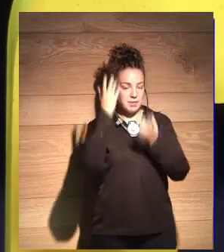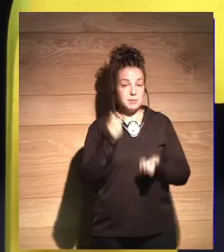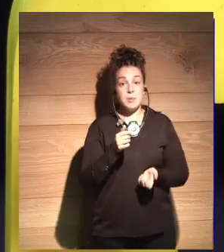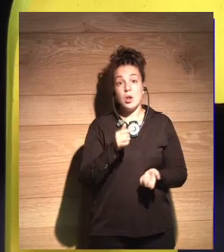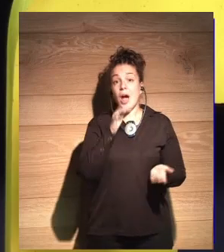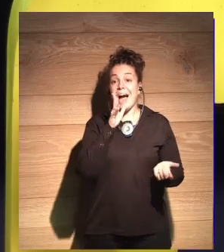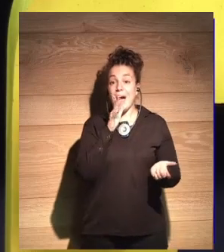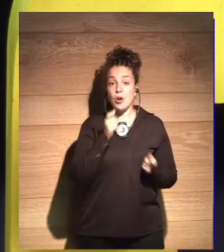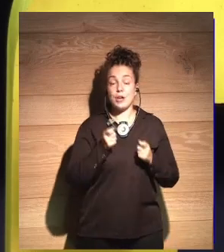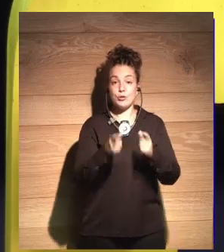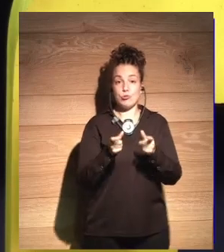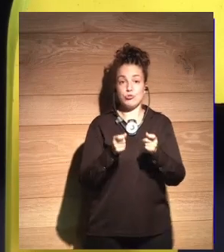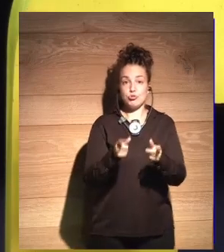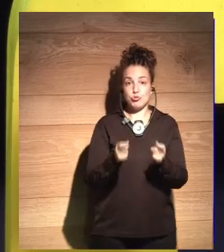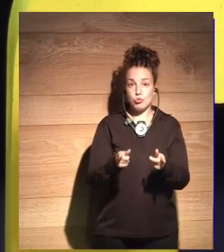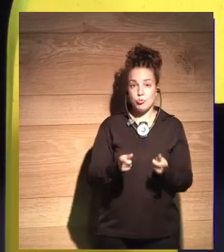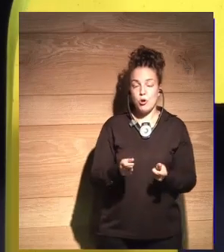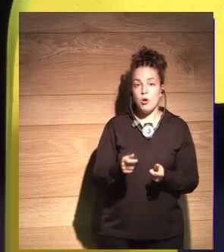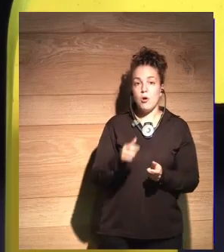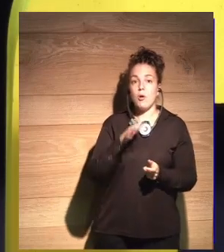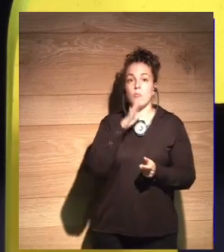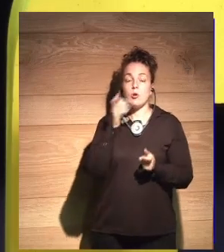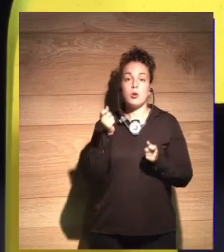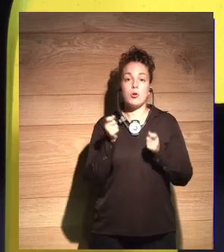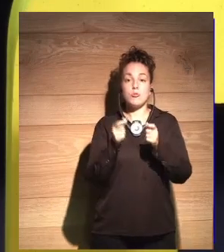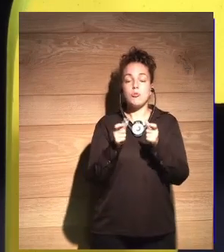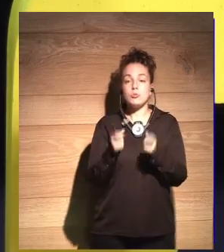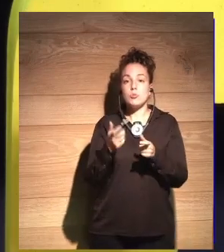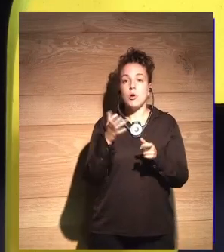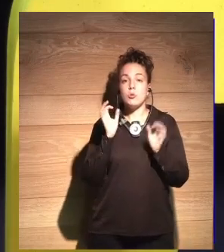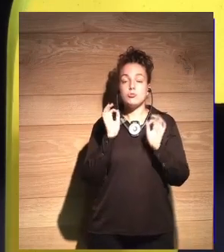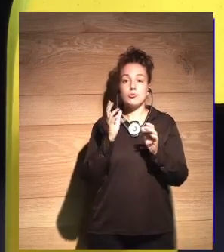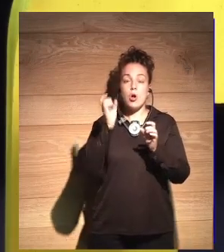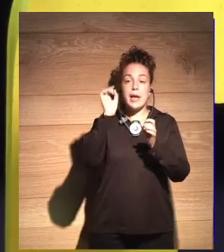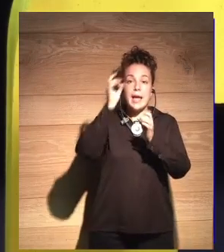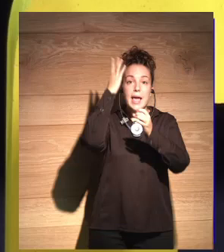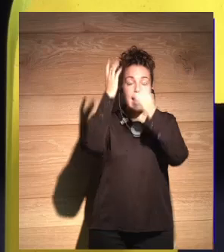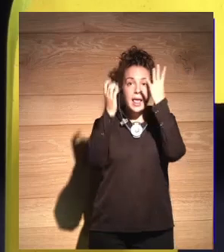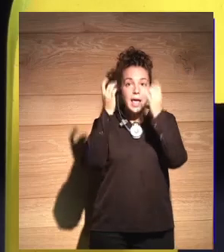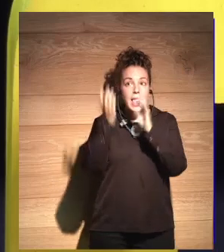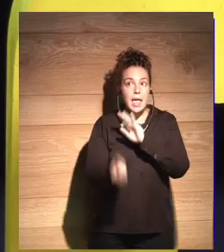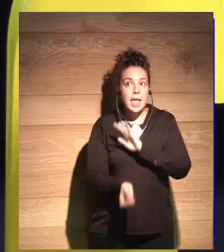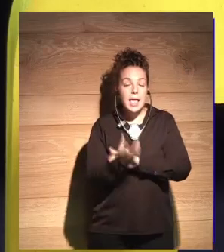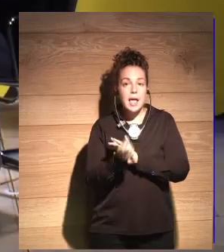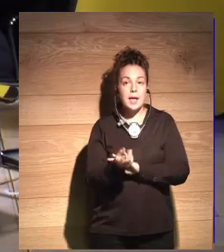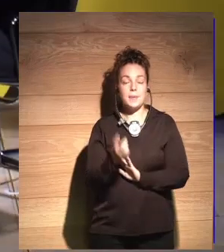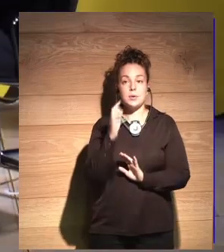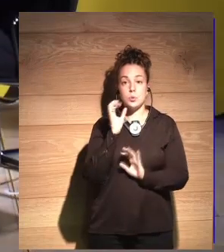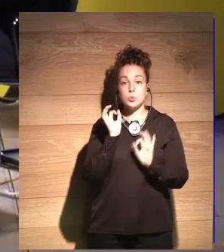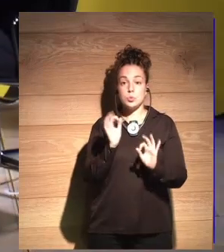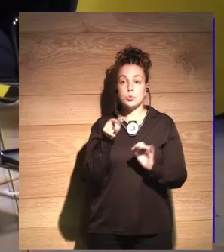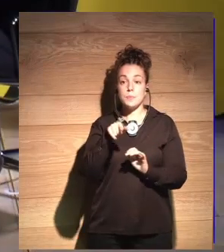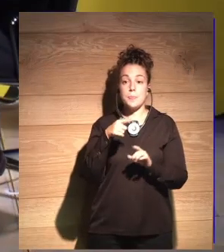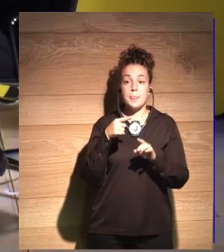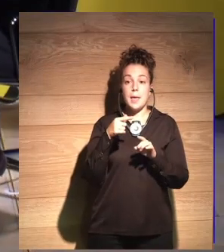they're consuming more than they create. And a lot of this media is either polished or deliberately unpolished and forgettable. And so